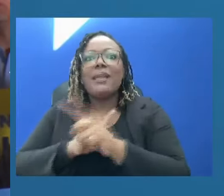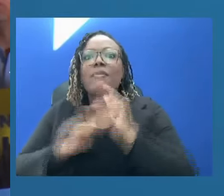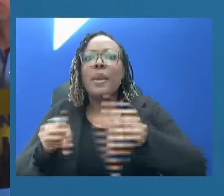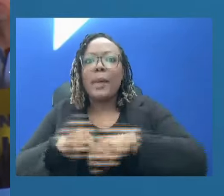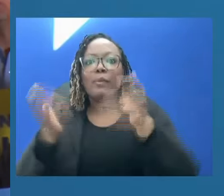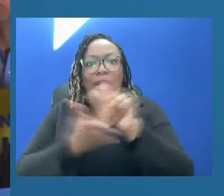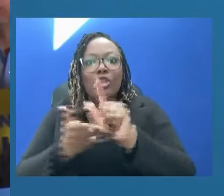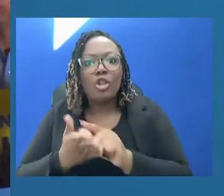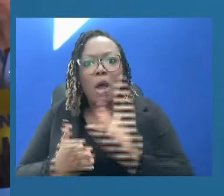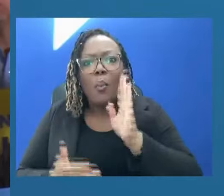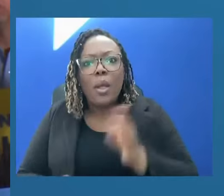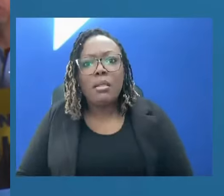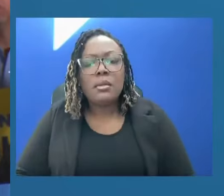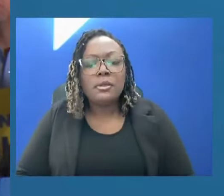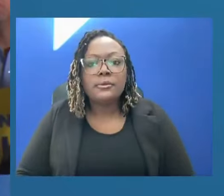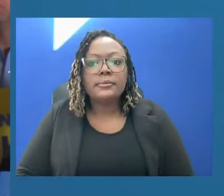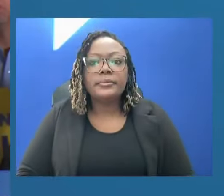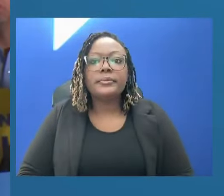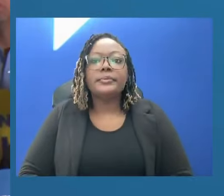law.